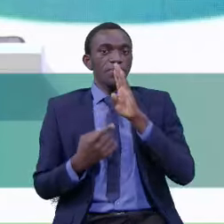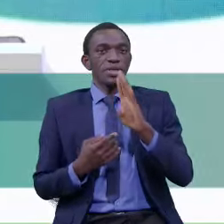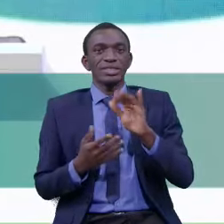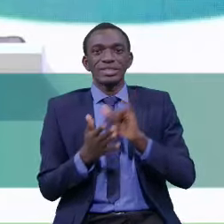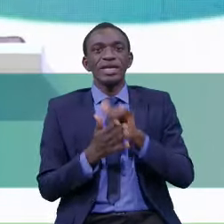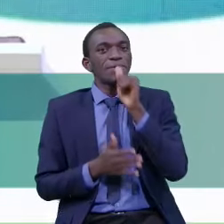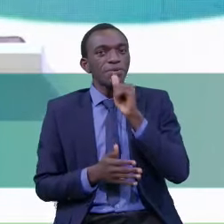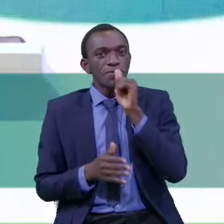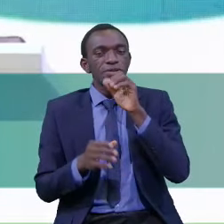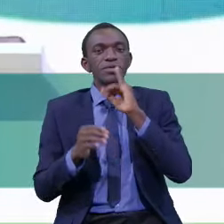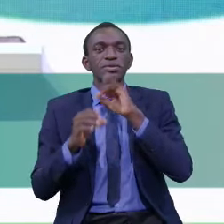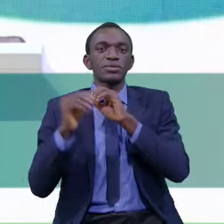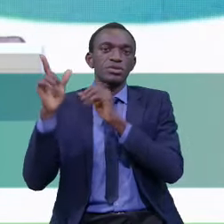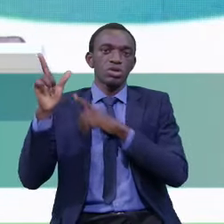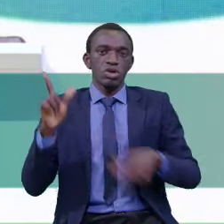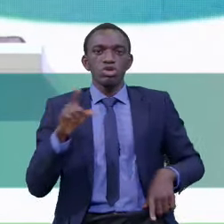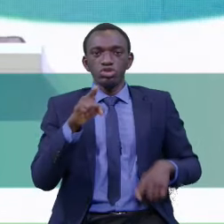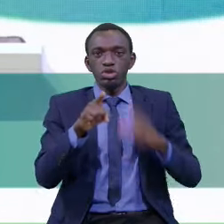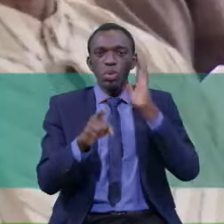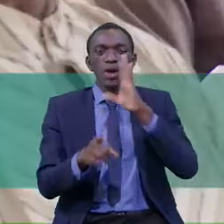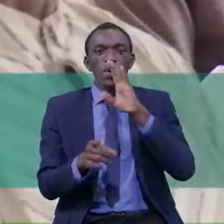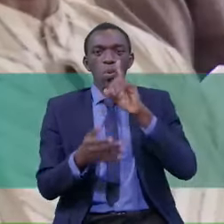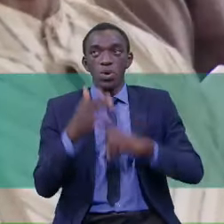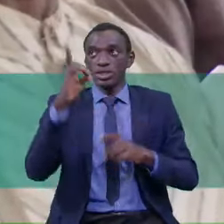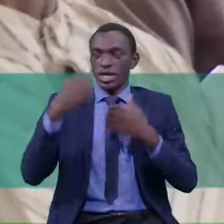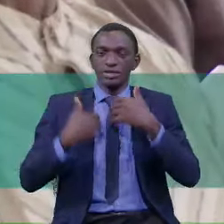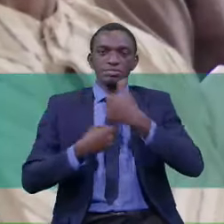be what he has created you to be.